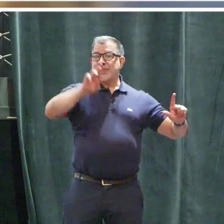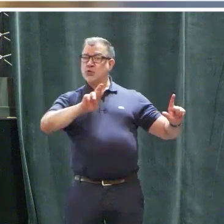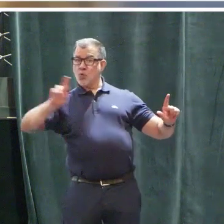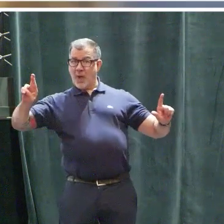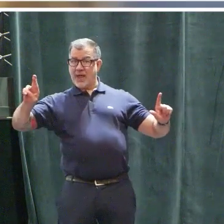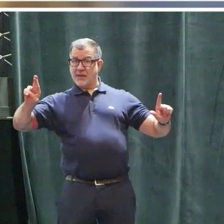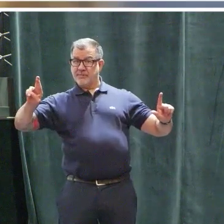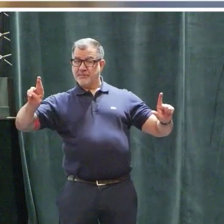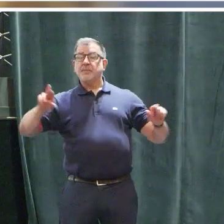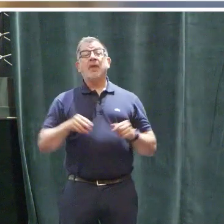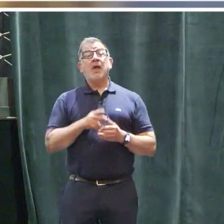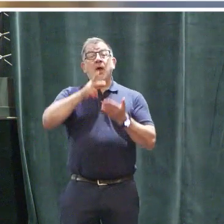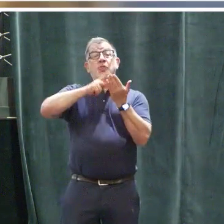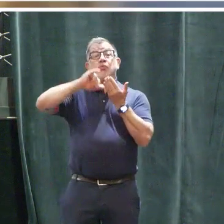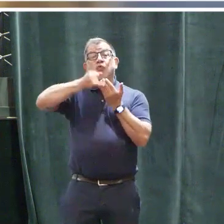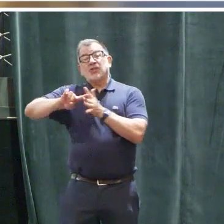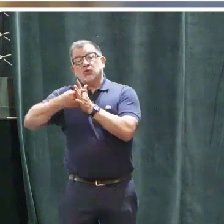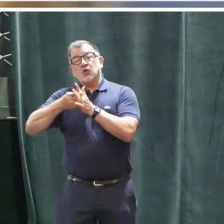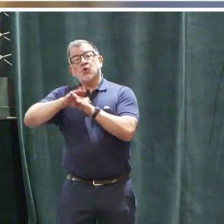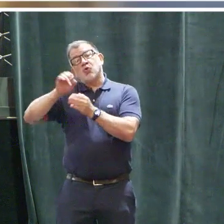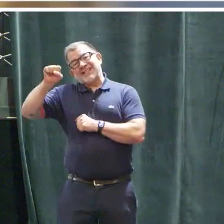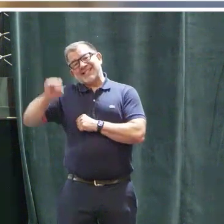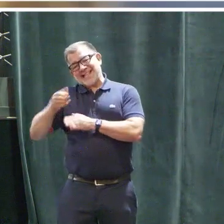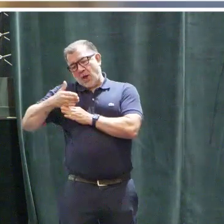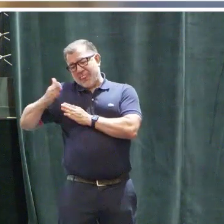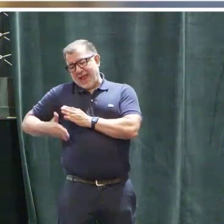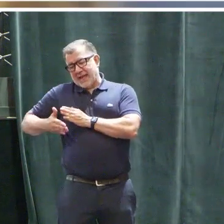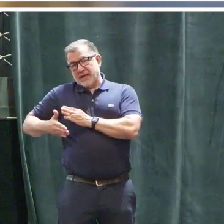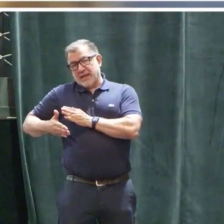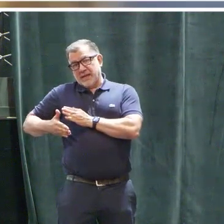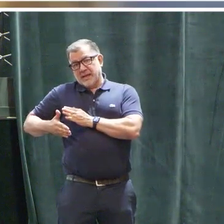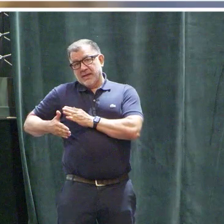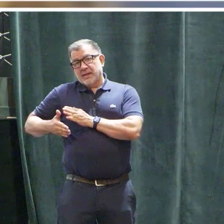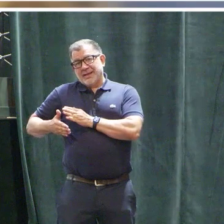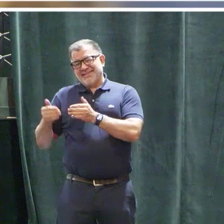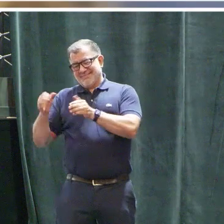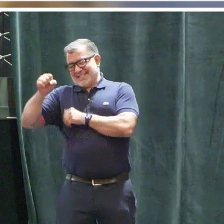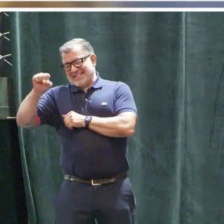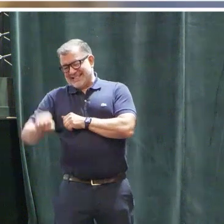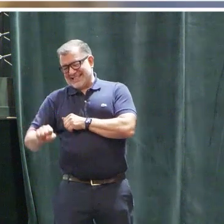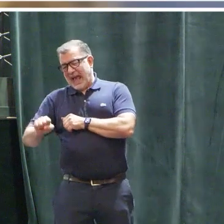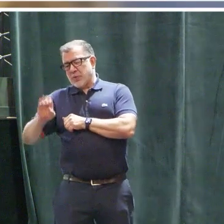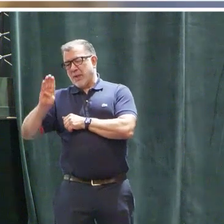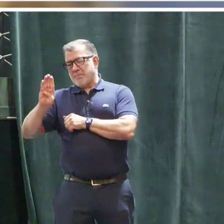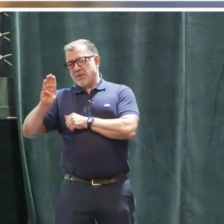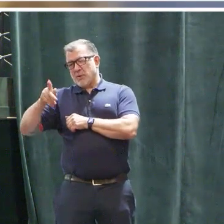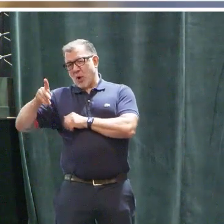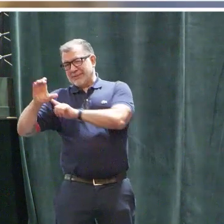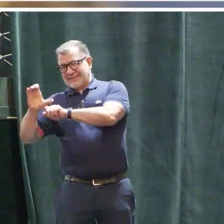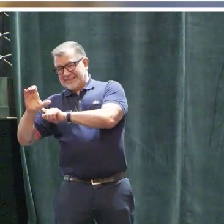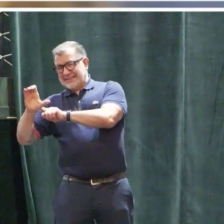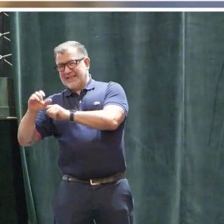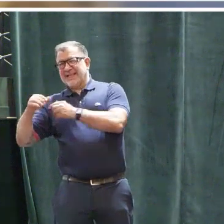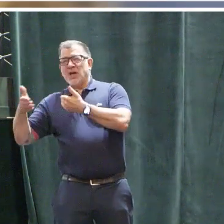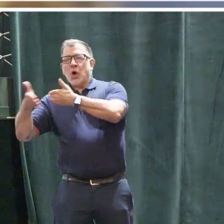The project begins on the south end at the end point of the South Battery Park City Resiliency Project around First